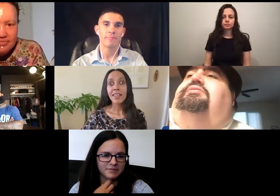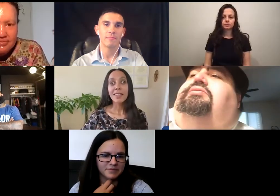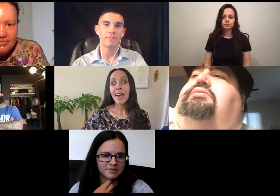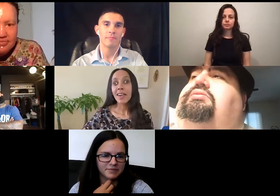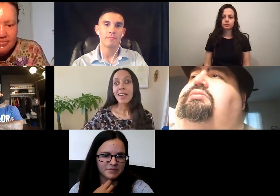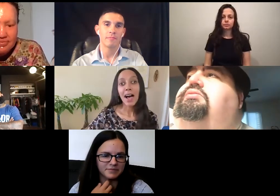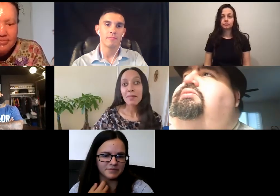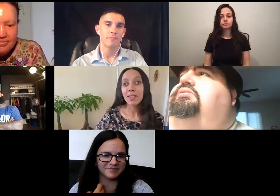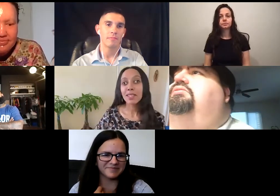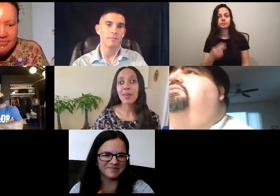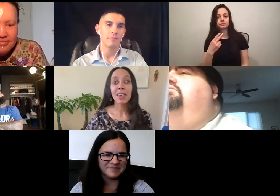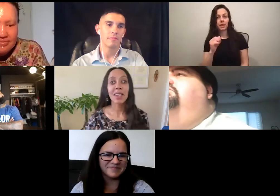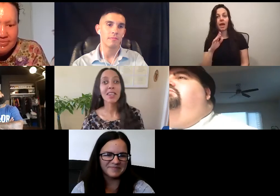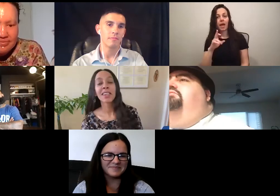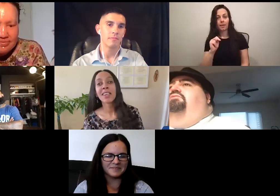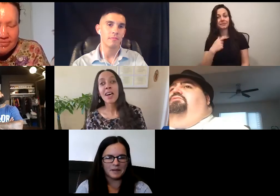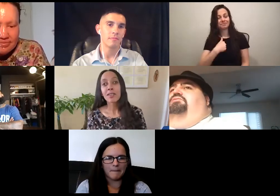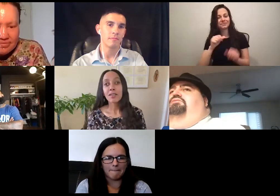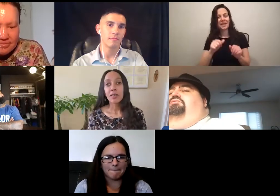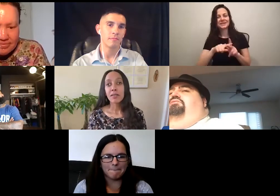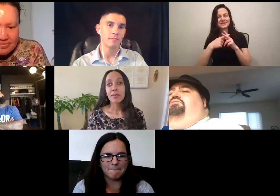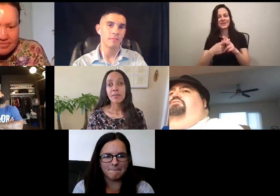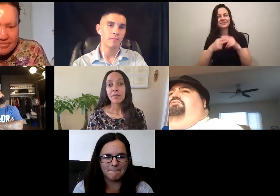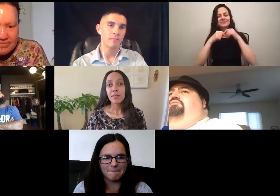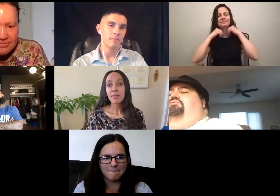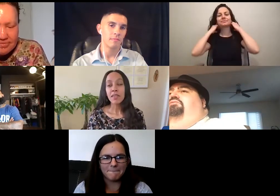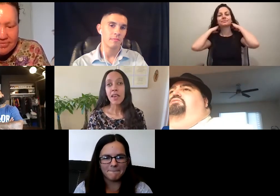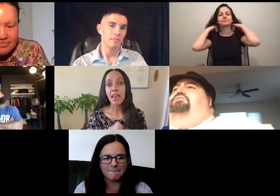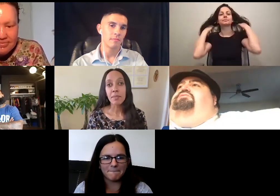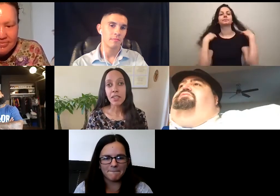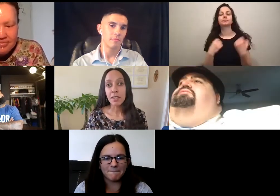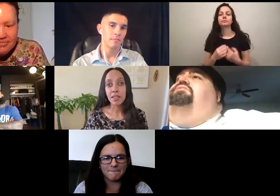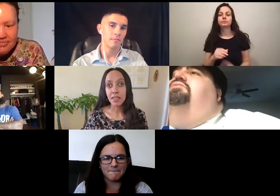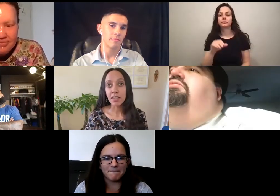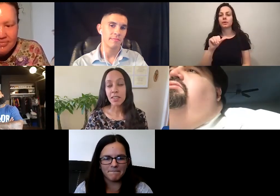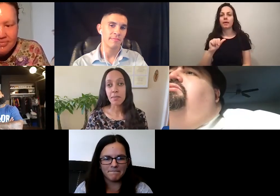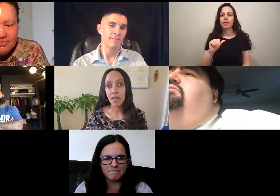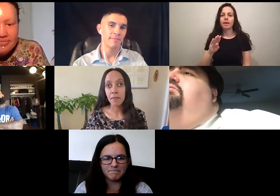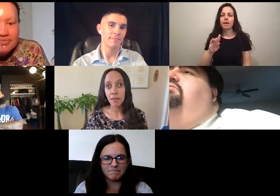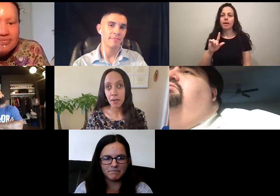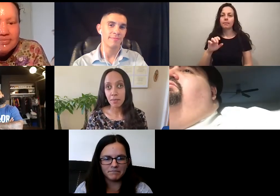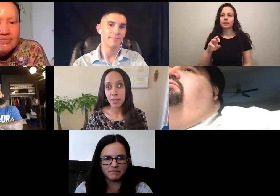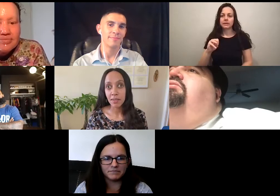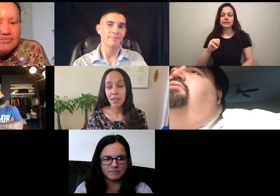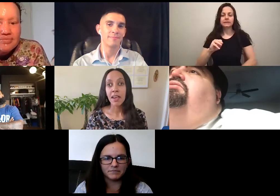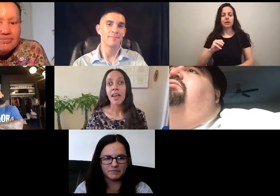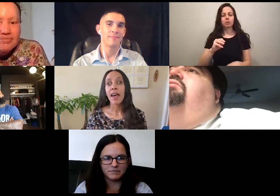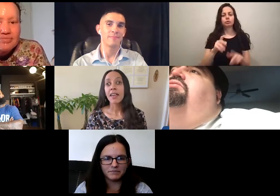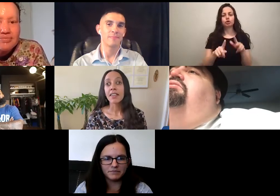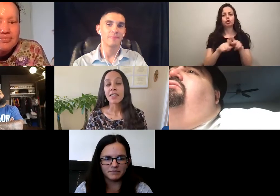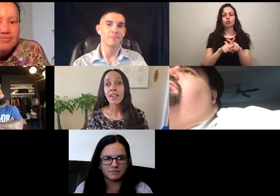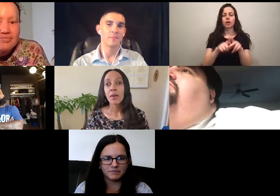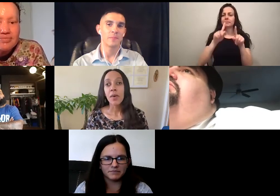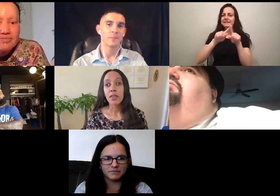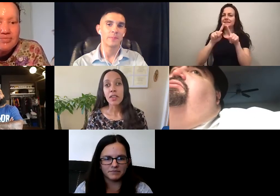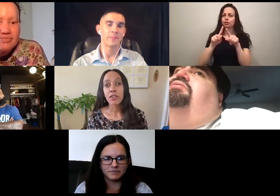I can start. Haben speaking. So ableism exists in many forms,